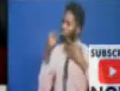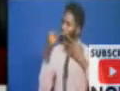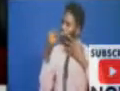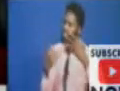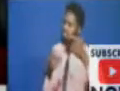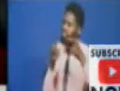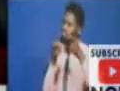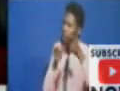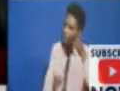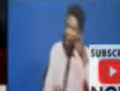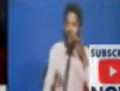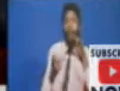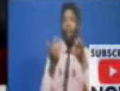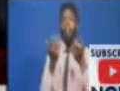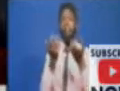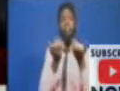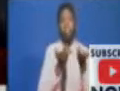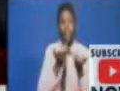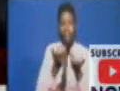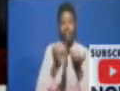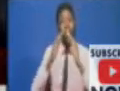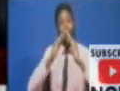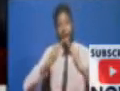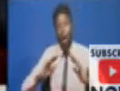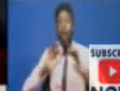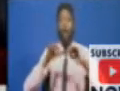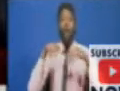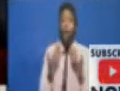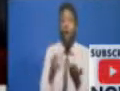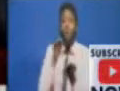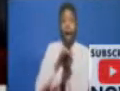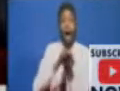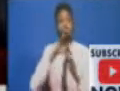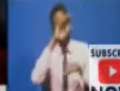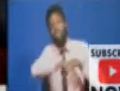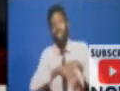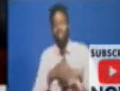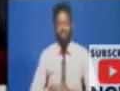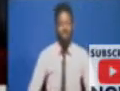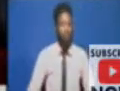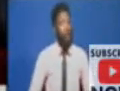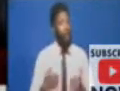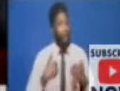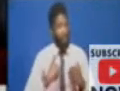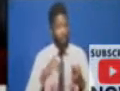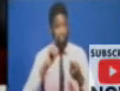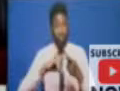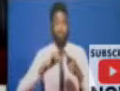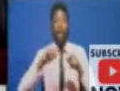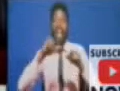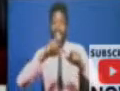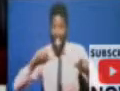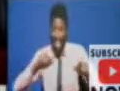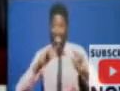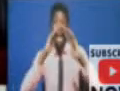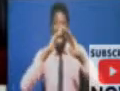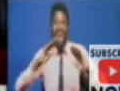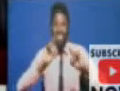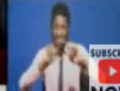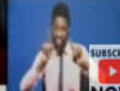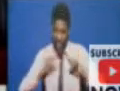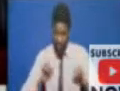real estate, bank deposits. Made up of landed buildings, around